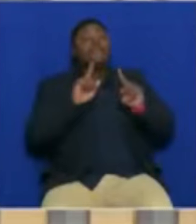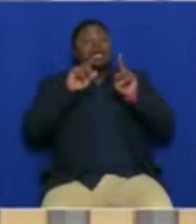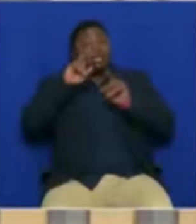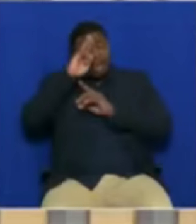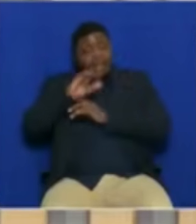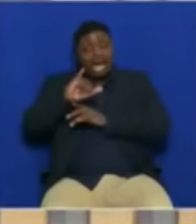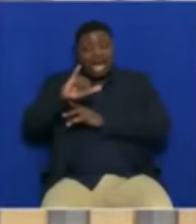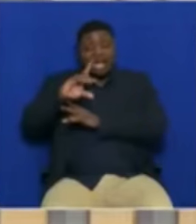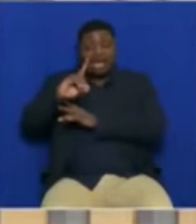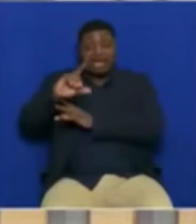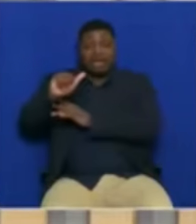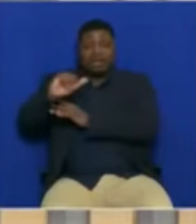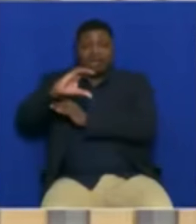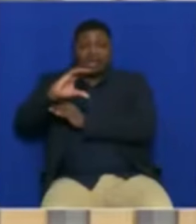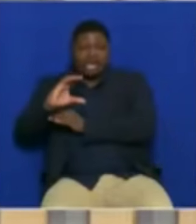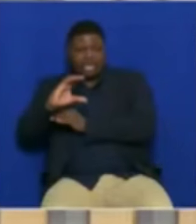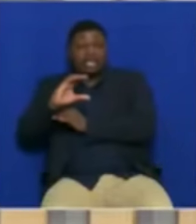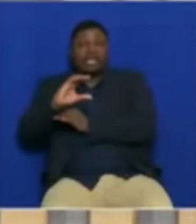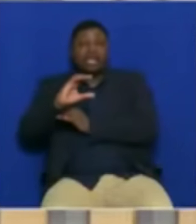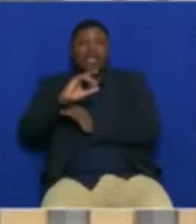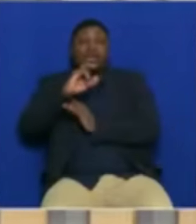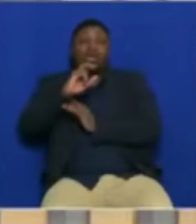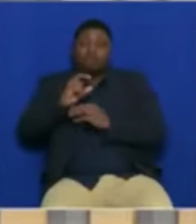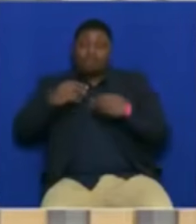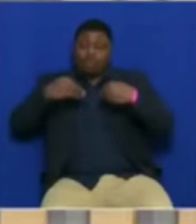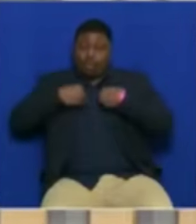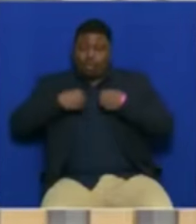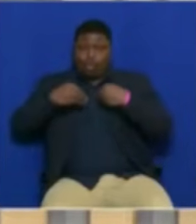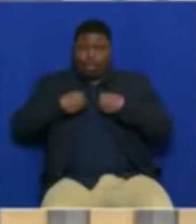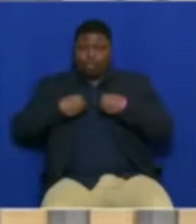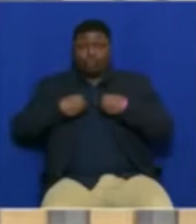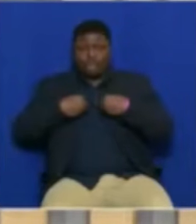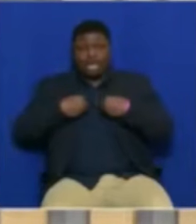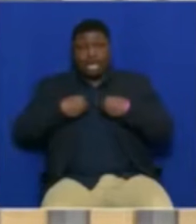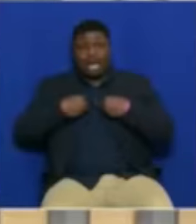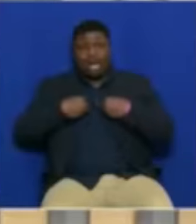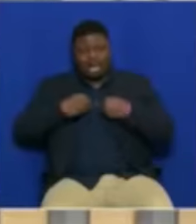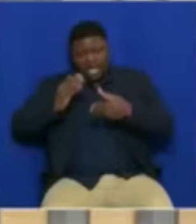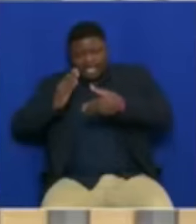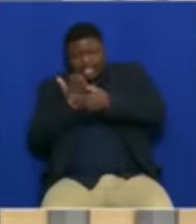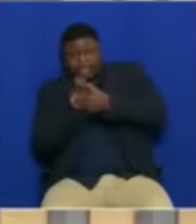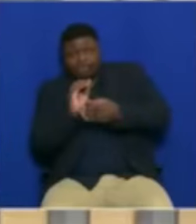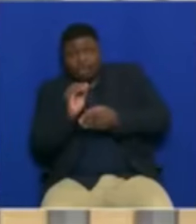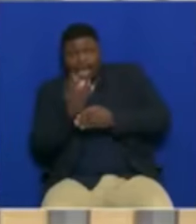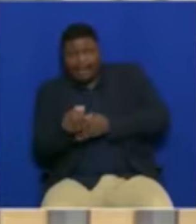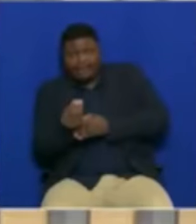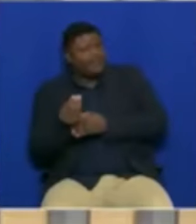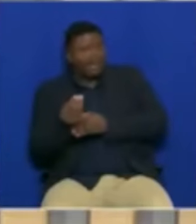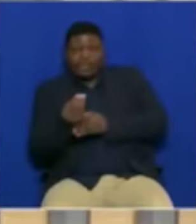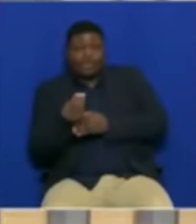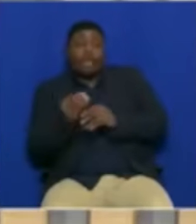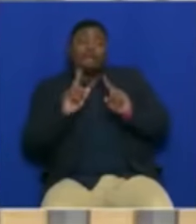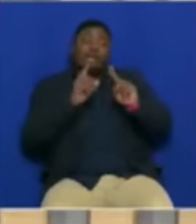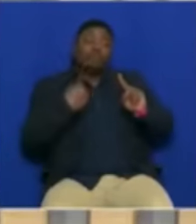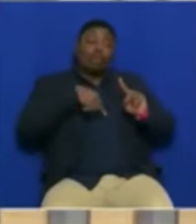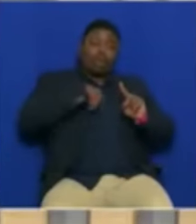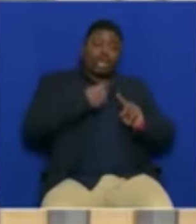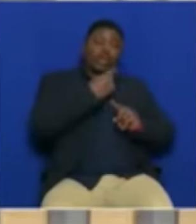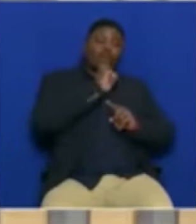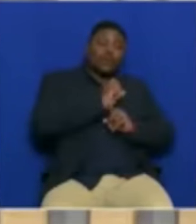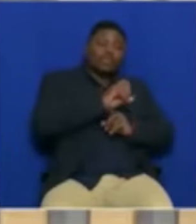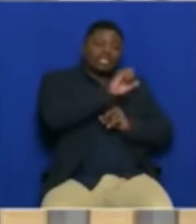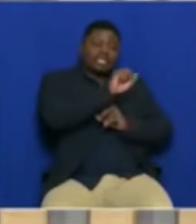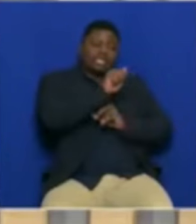use the SAPS dockets. So you would go and you would register the dockets, and you've